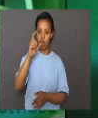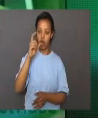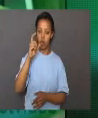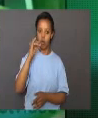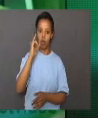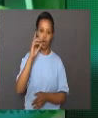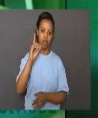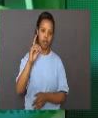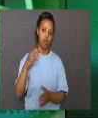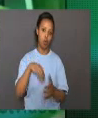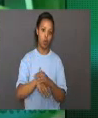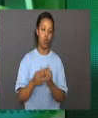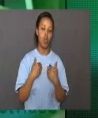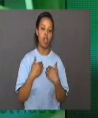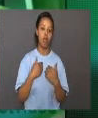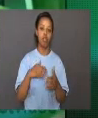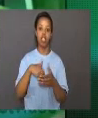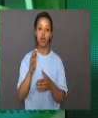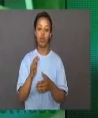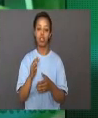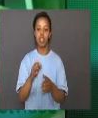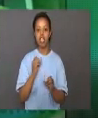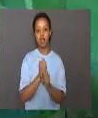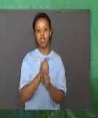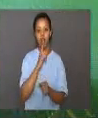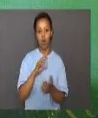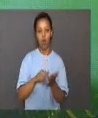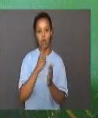the fluid-filled area of a chloroplast.